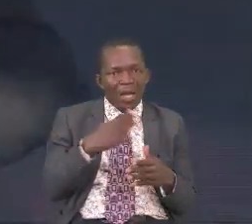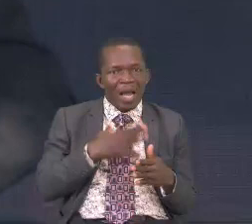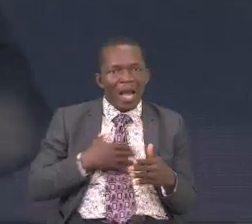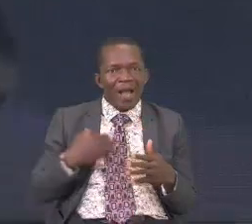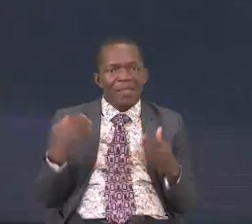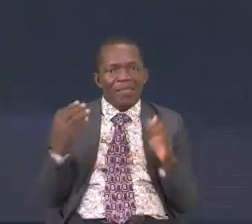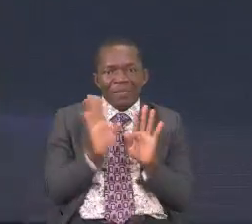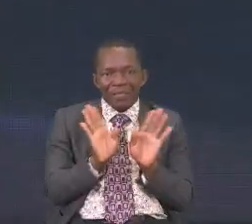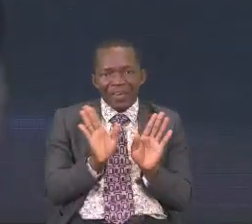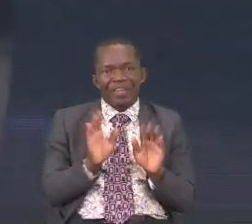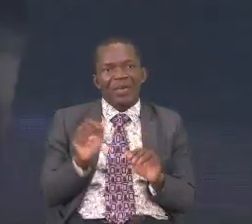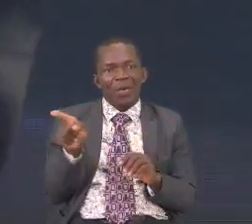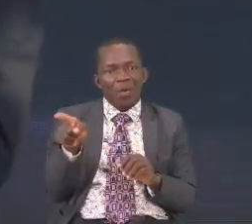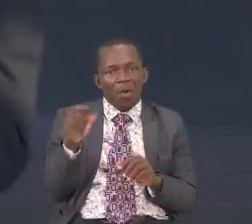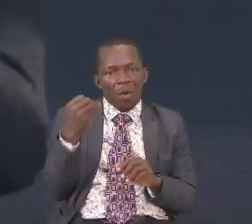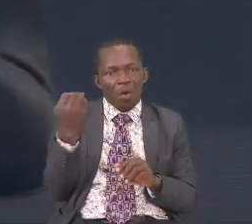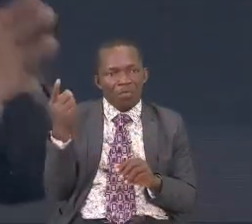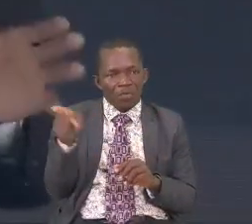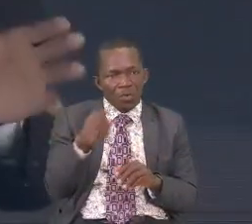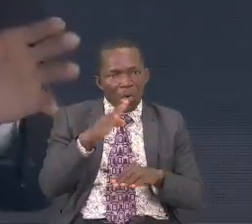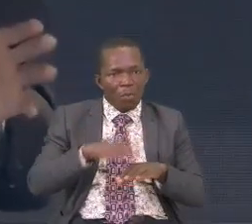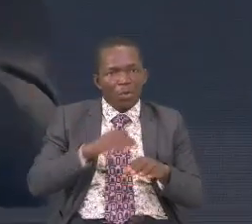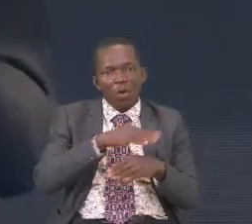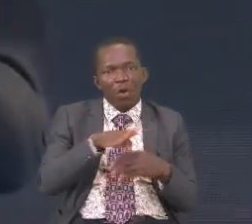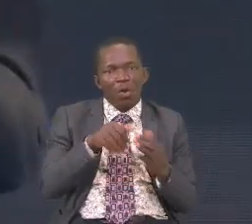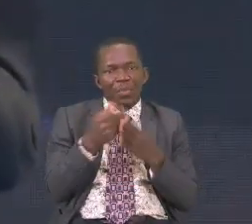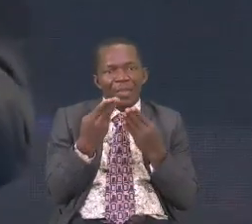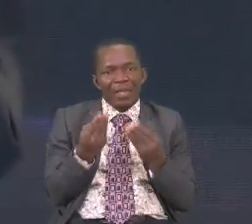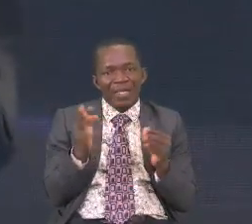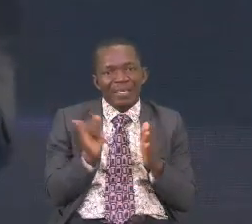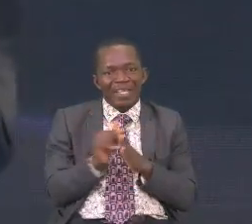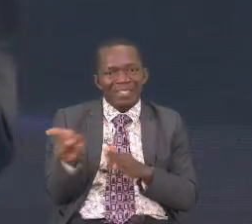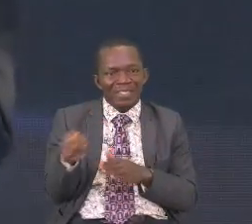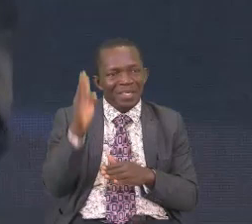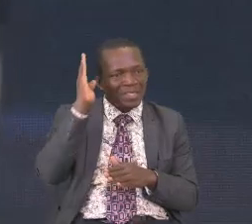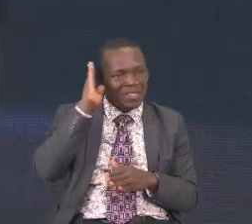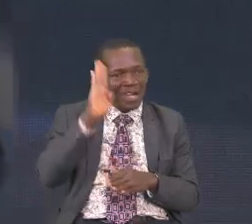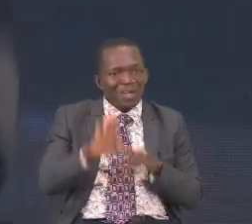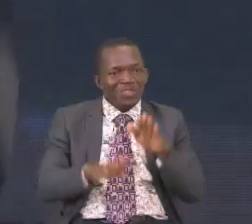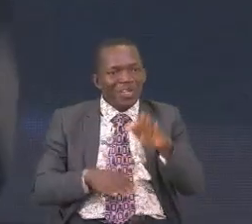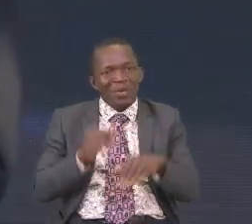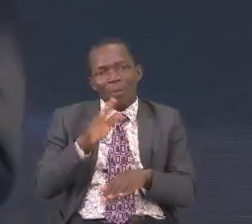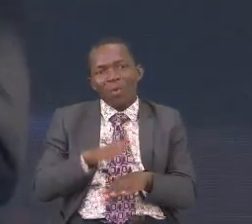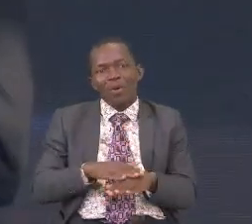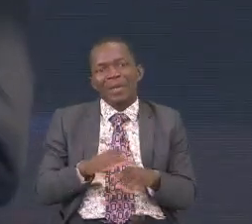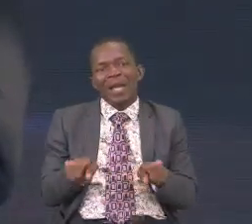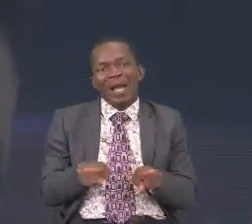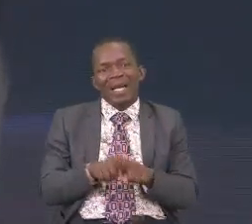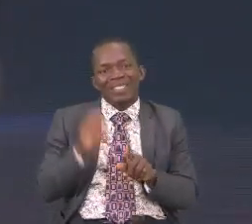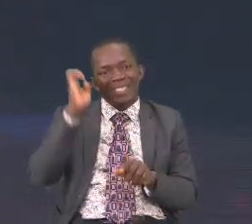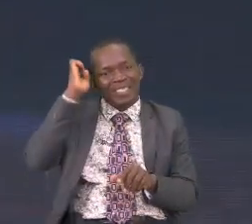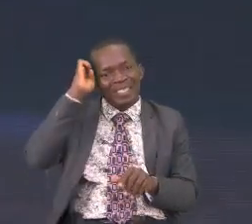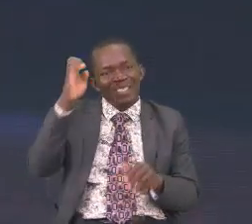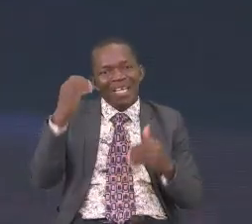dread of you upon all the lines that ye shall tredge upon